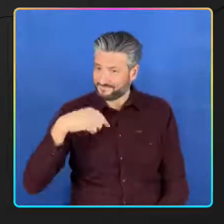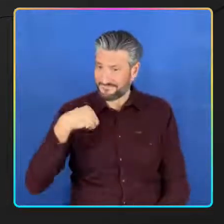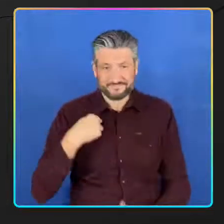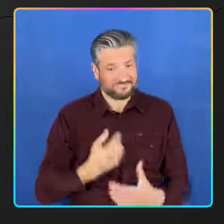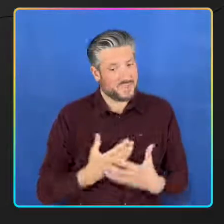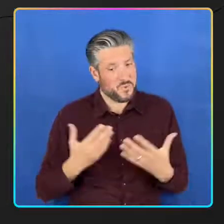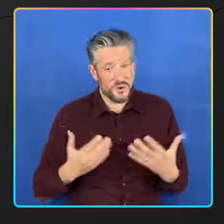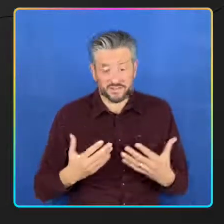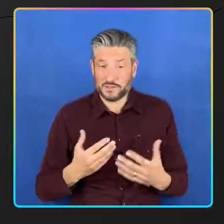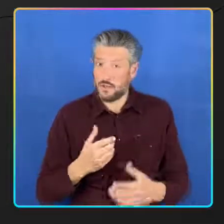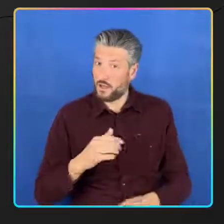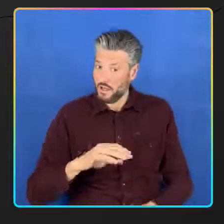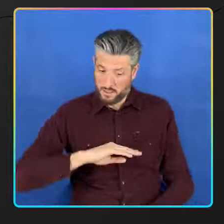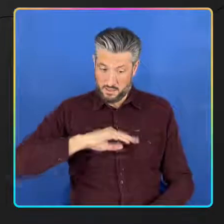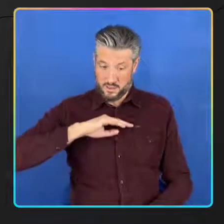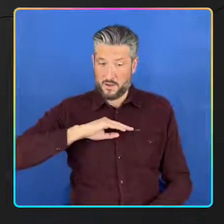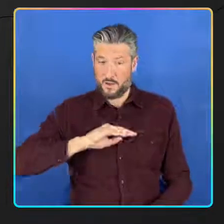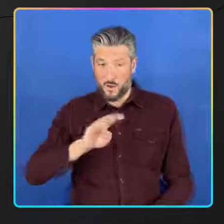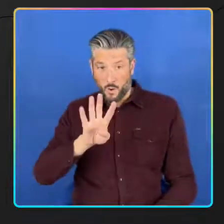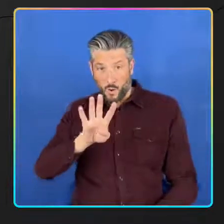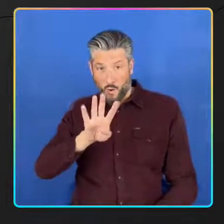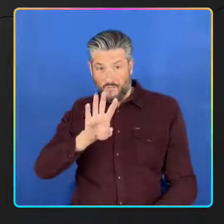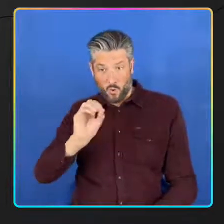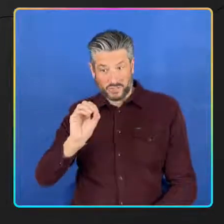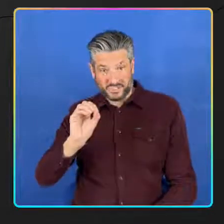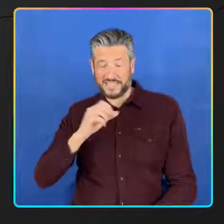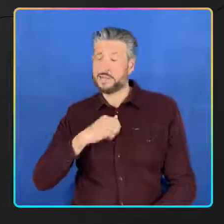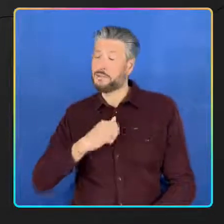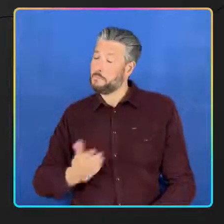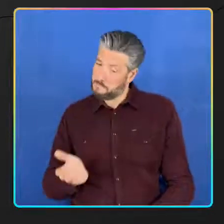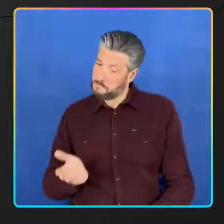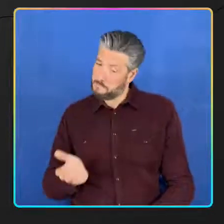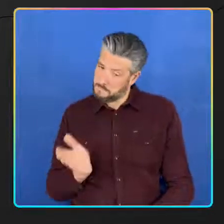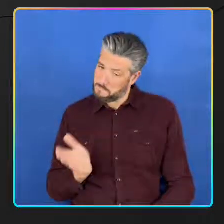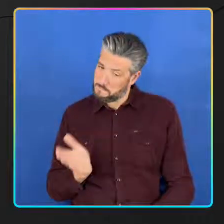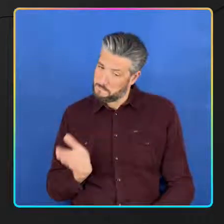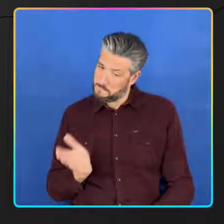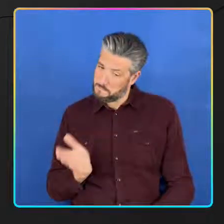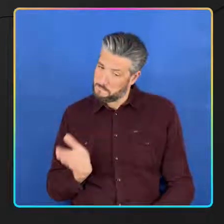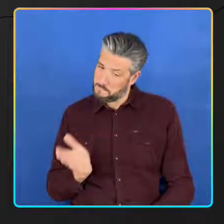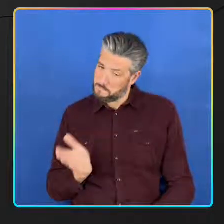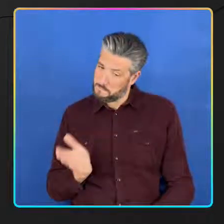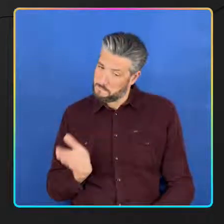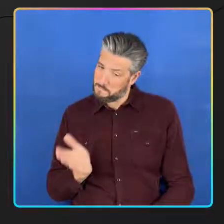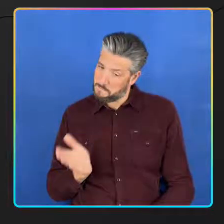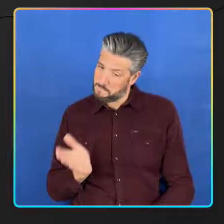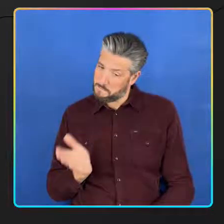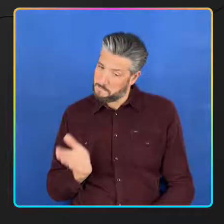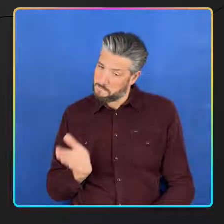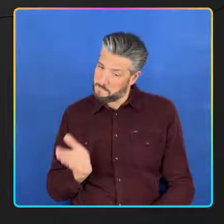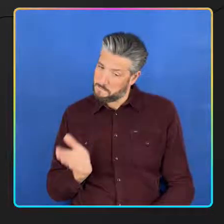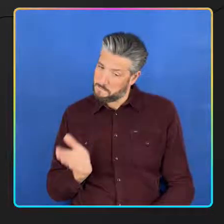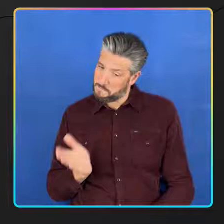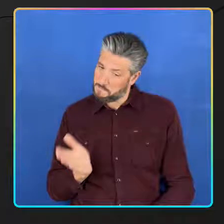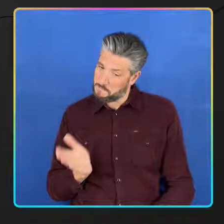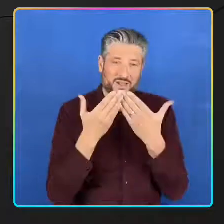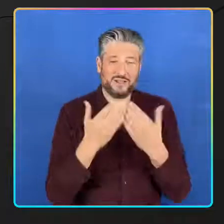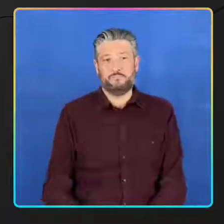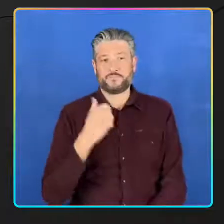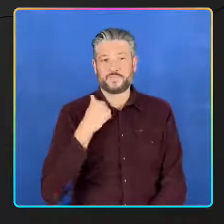age 40, which is I went back to grad school and studied. I got a master's in applied